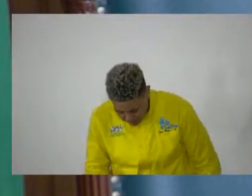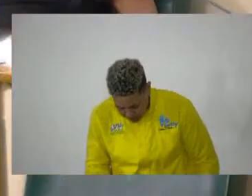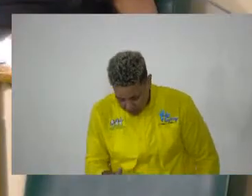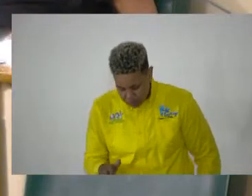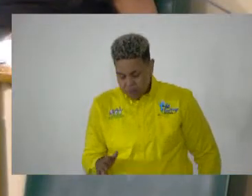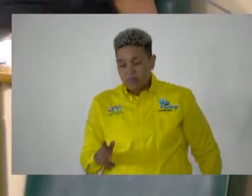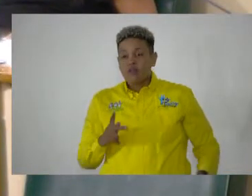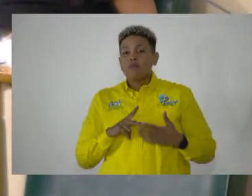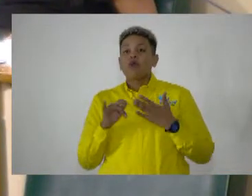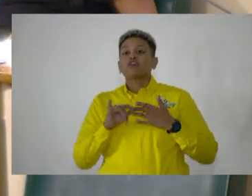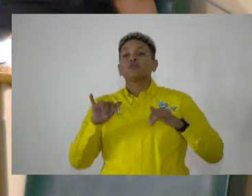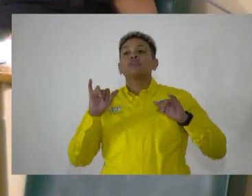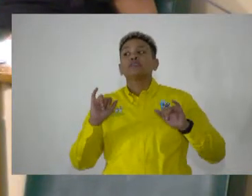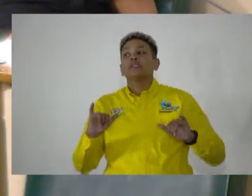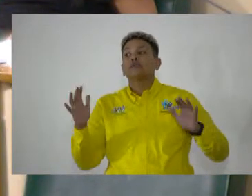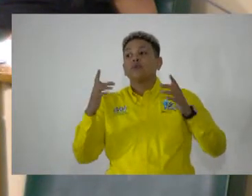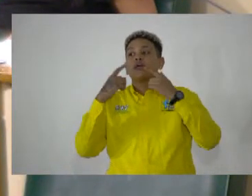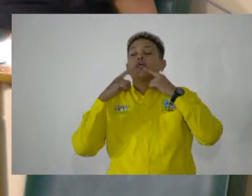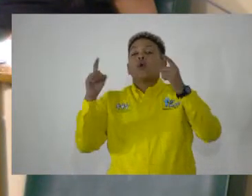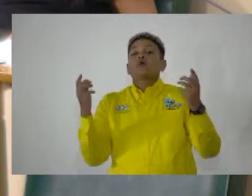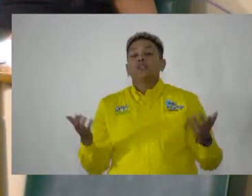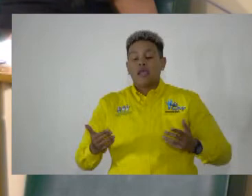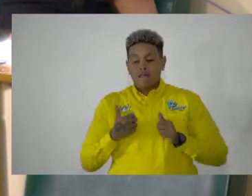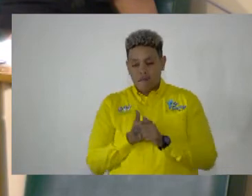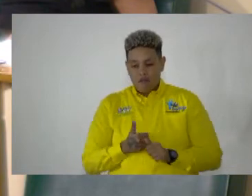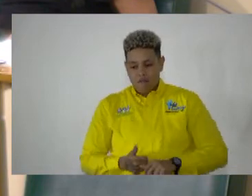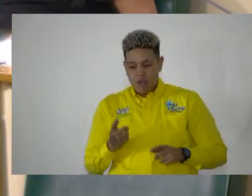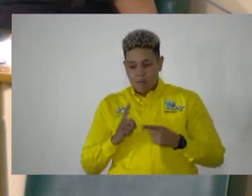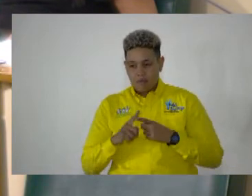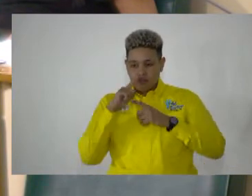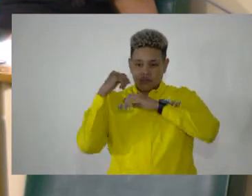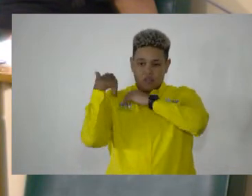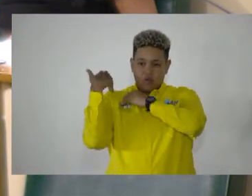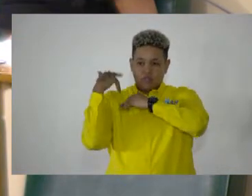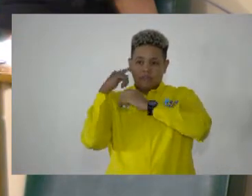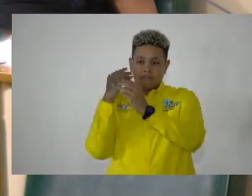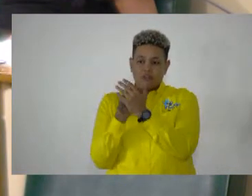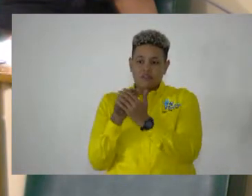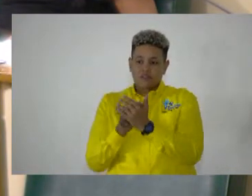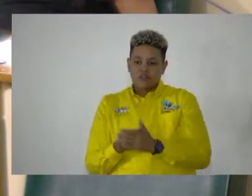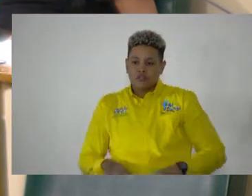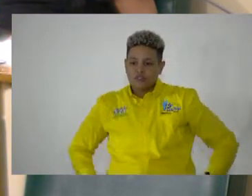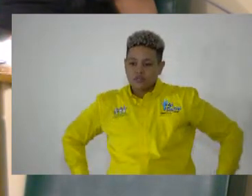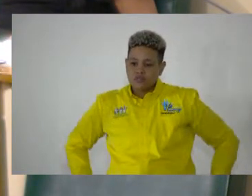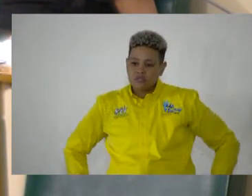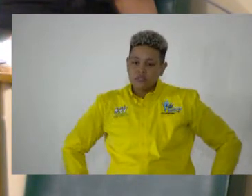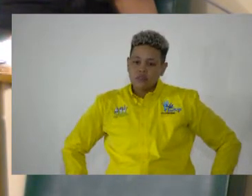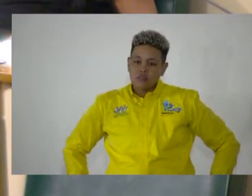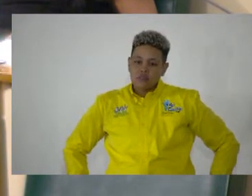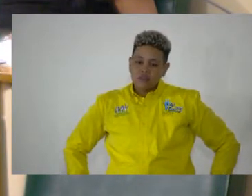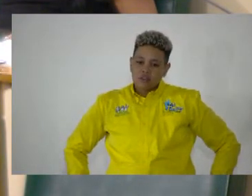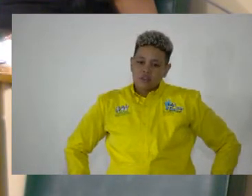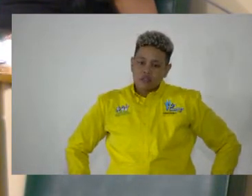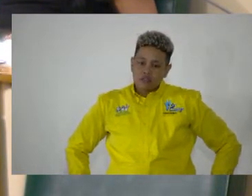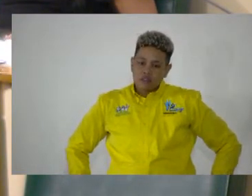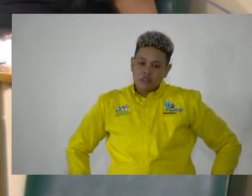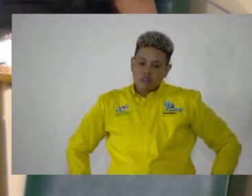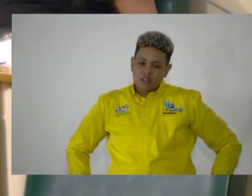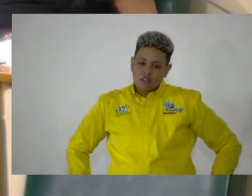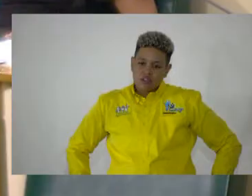the project should stick to what is announced here and be accountable for the funds. The question... Madam